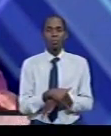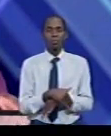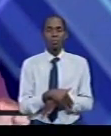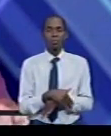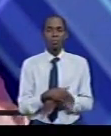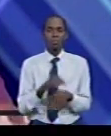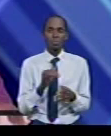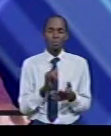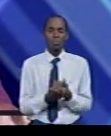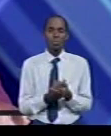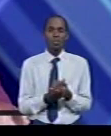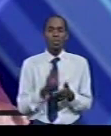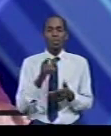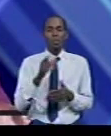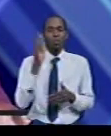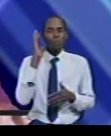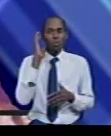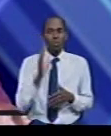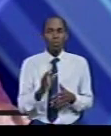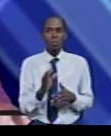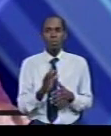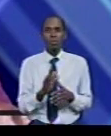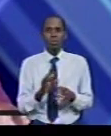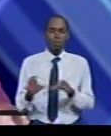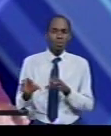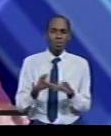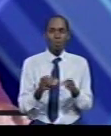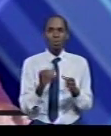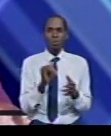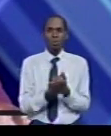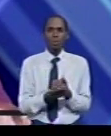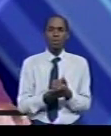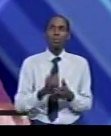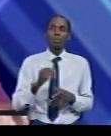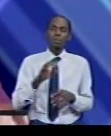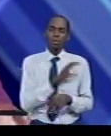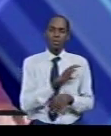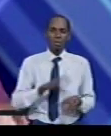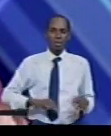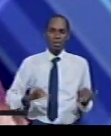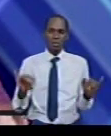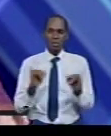that you will carry out a Christ-like evangelism from this moment henceforth.